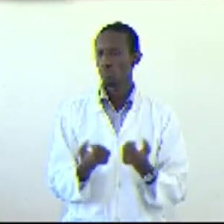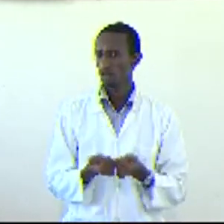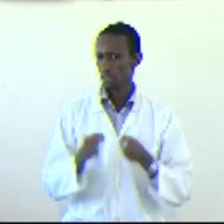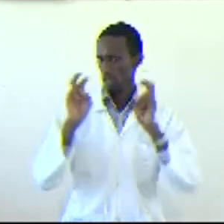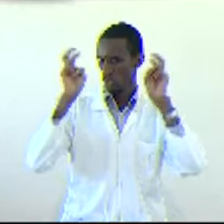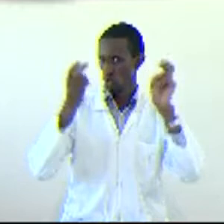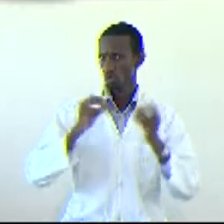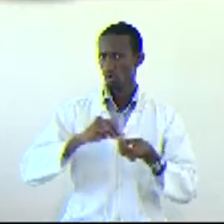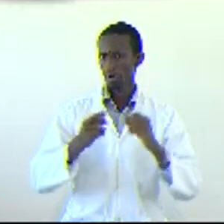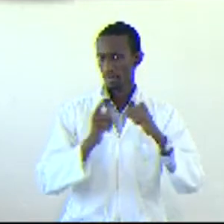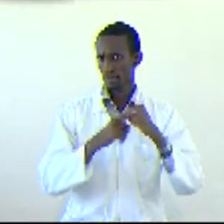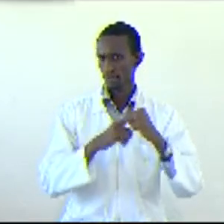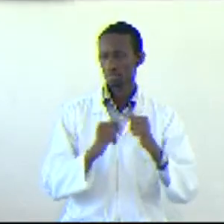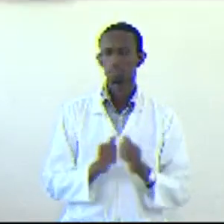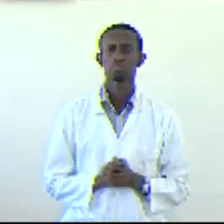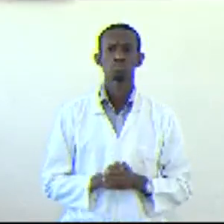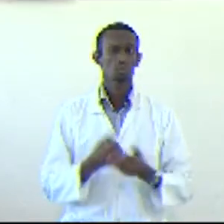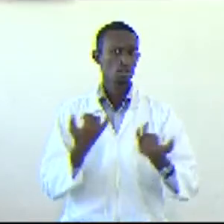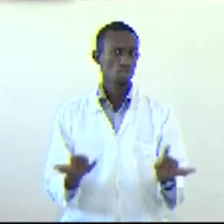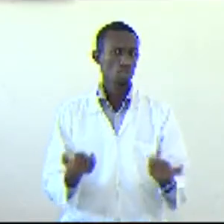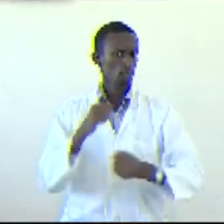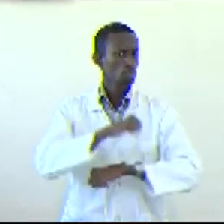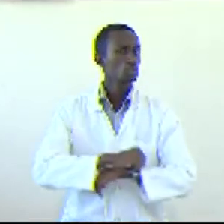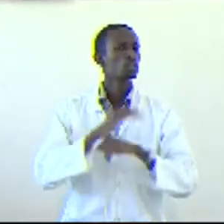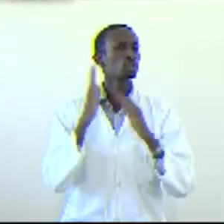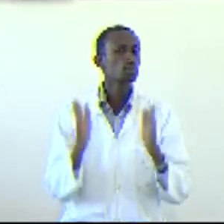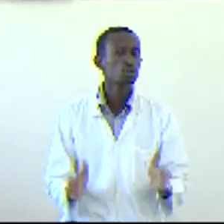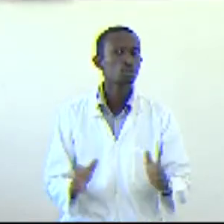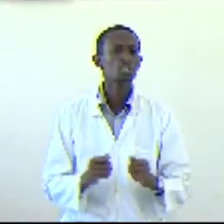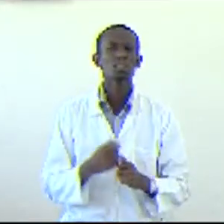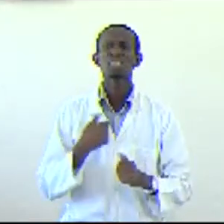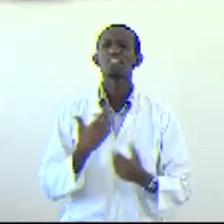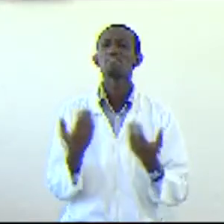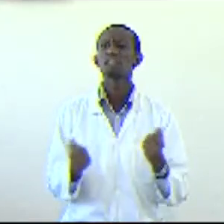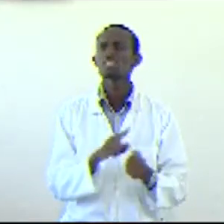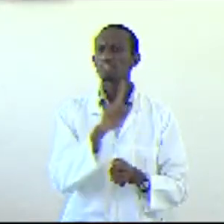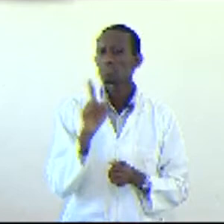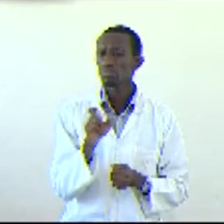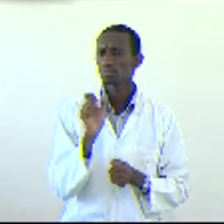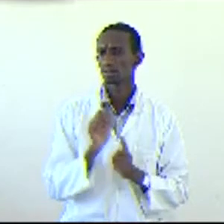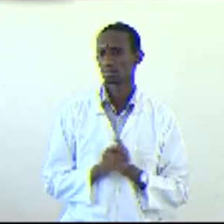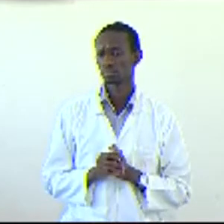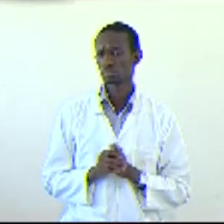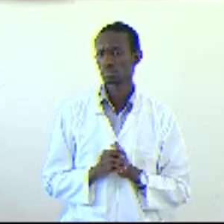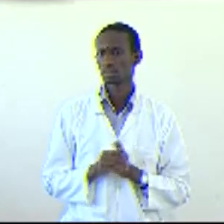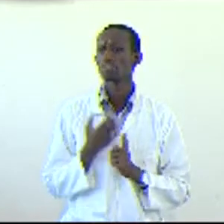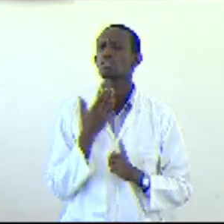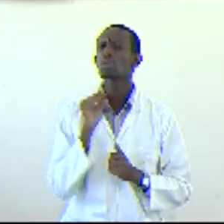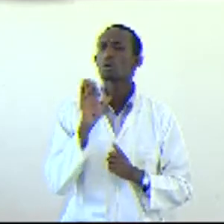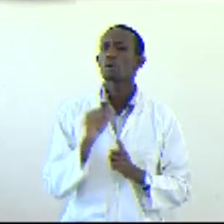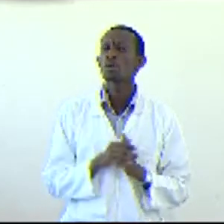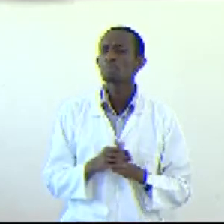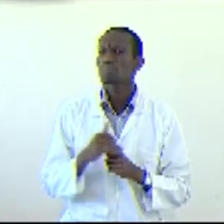I'm telling you. So now, students, I have a question here. What